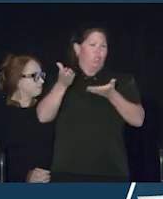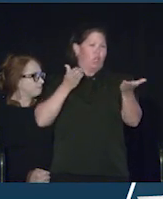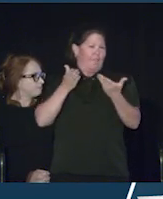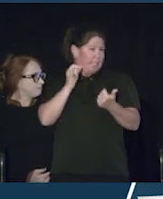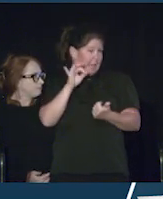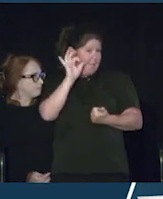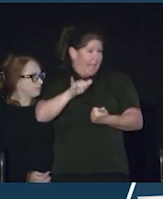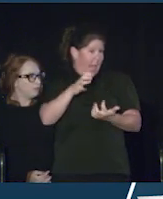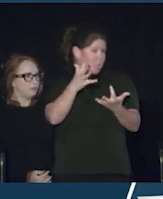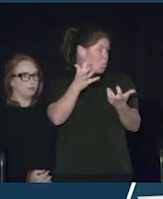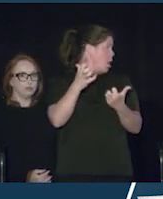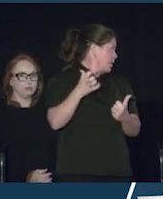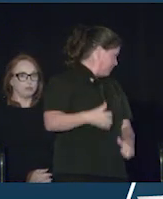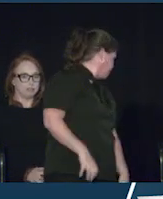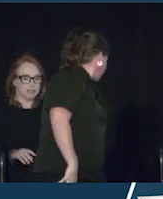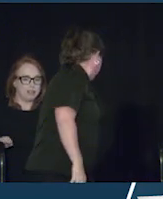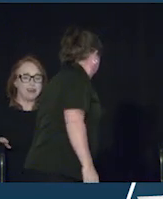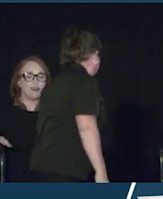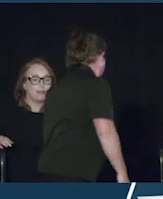that